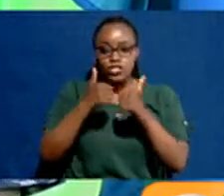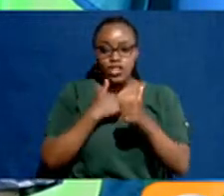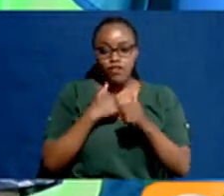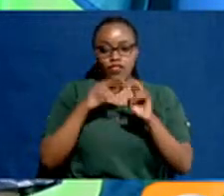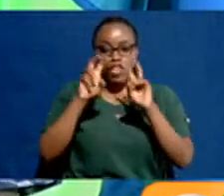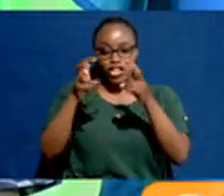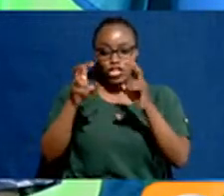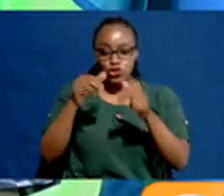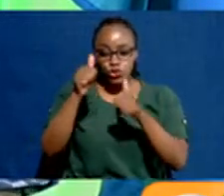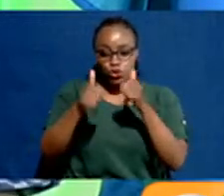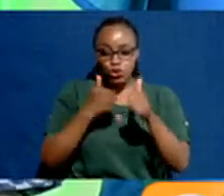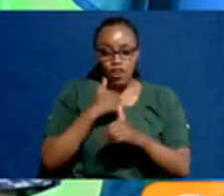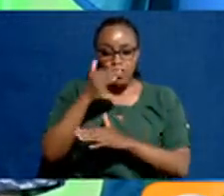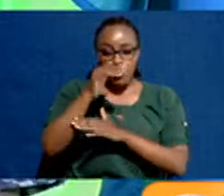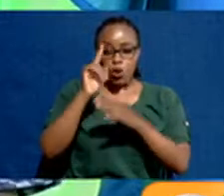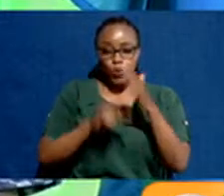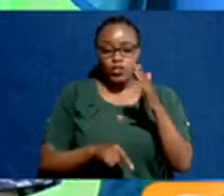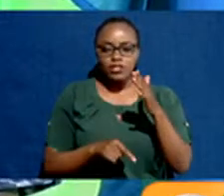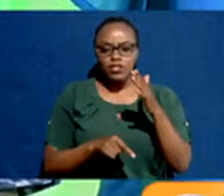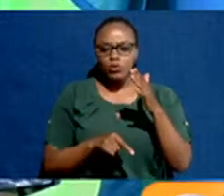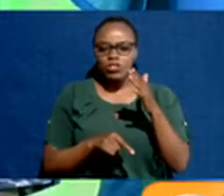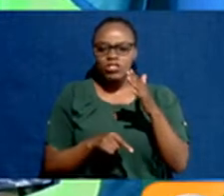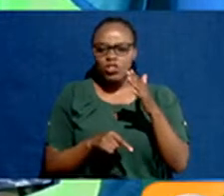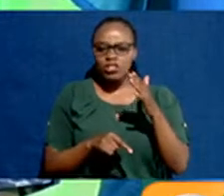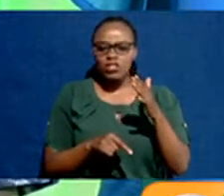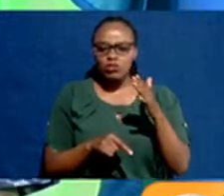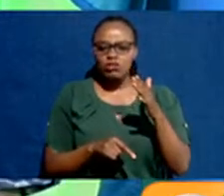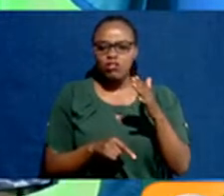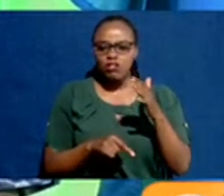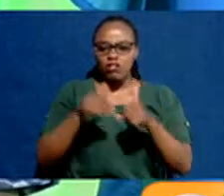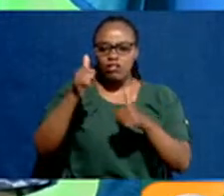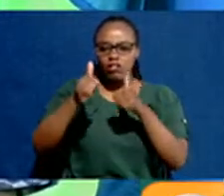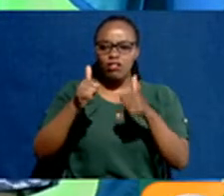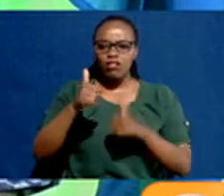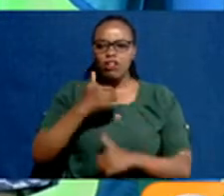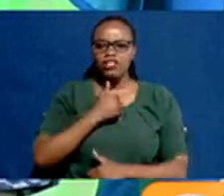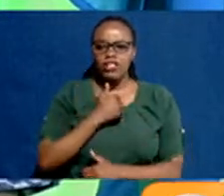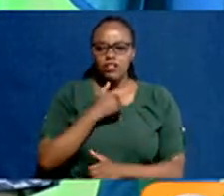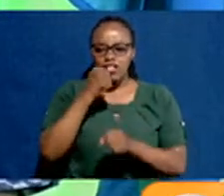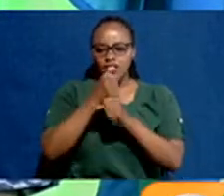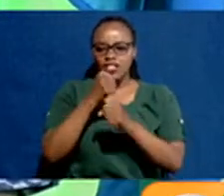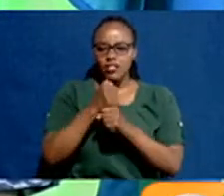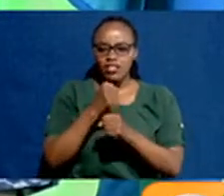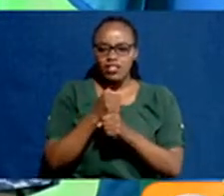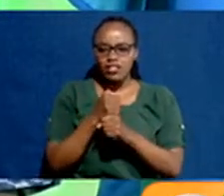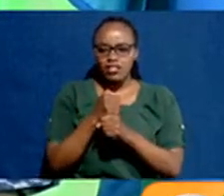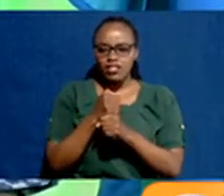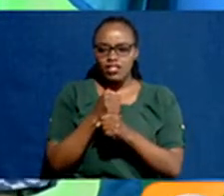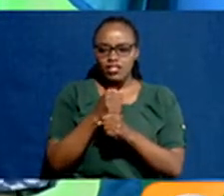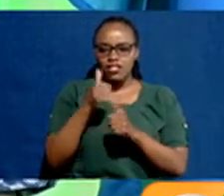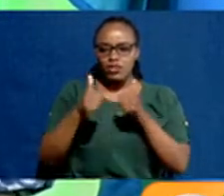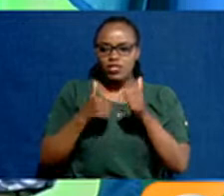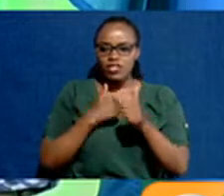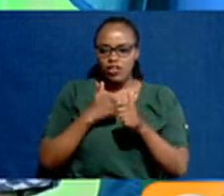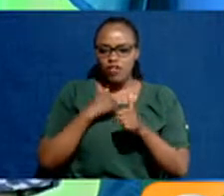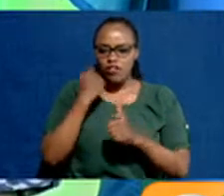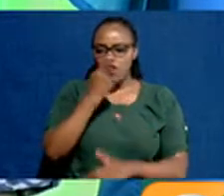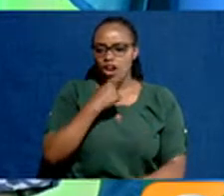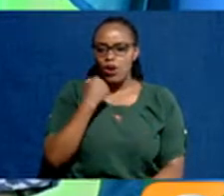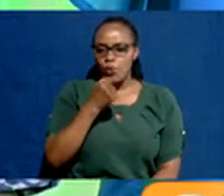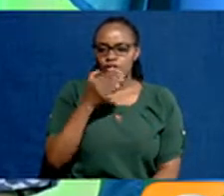issue was that in the dying hours of the Uhuru